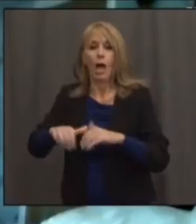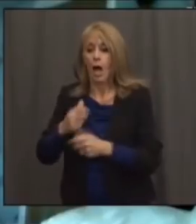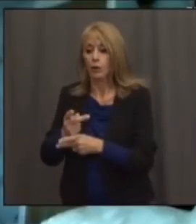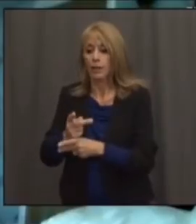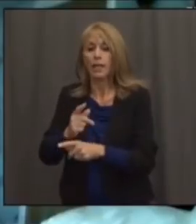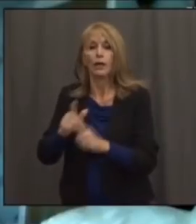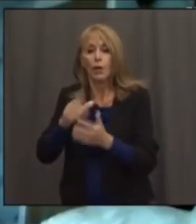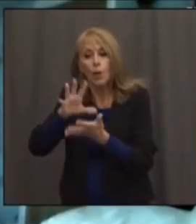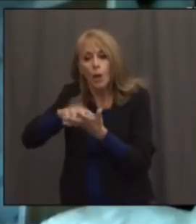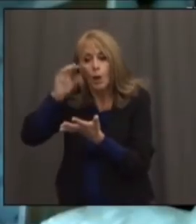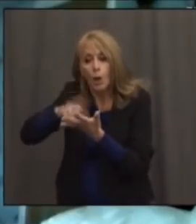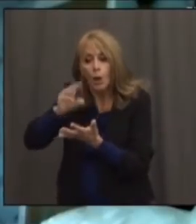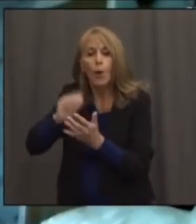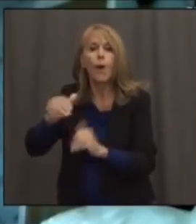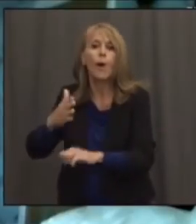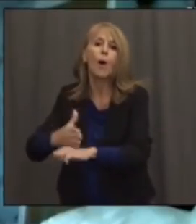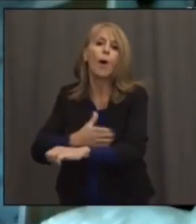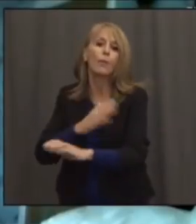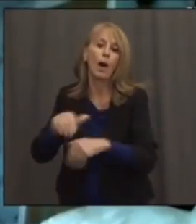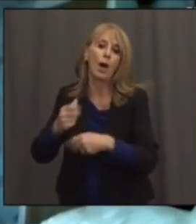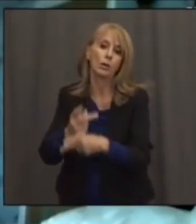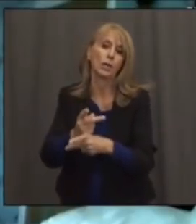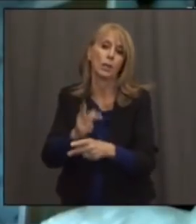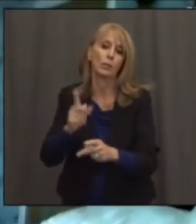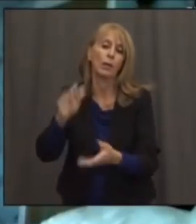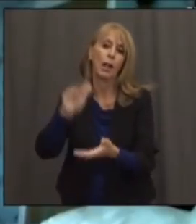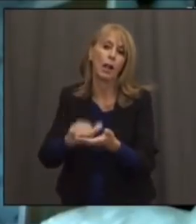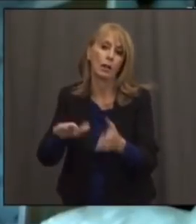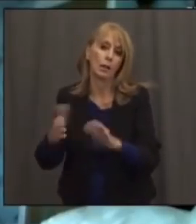big difference and how unfortunately,